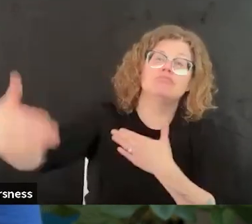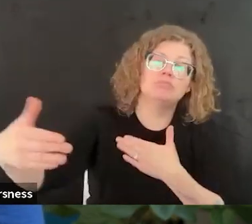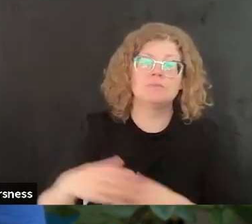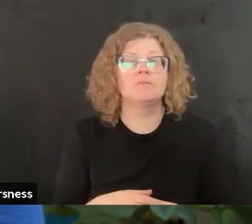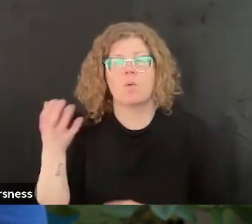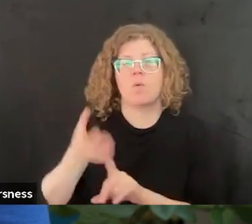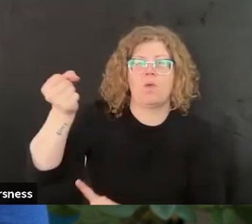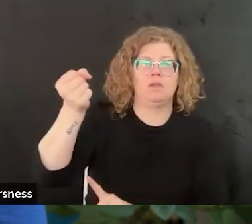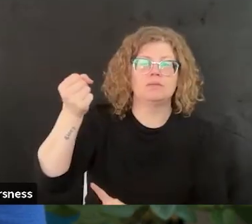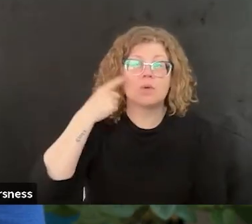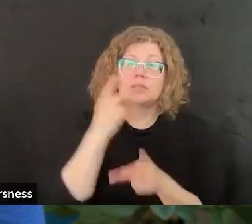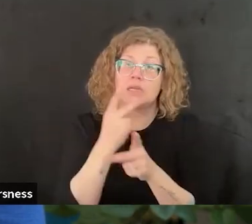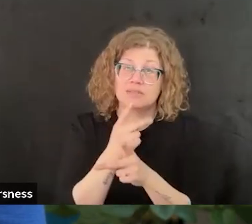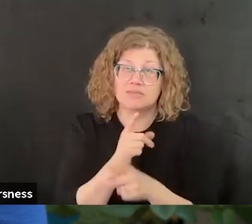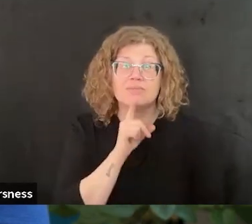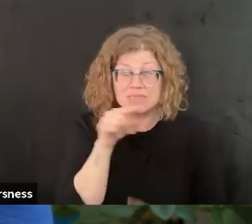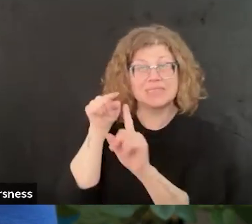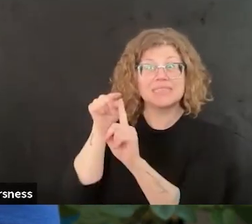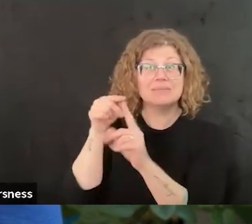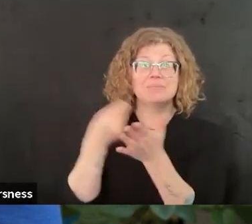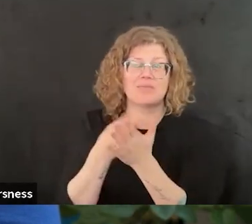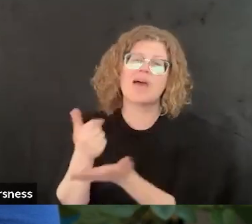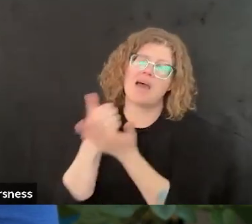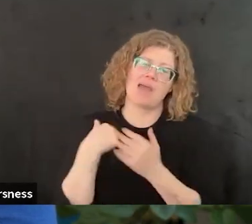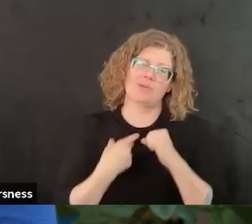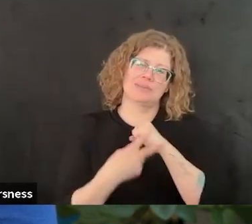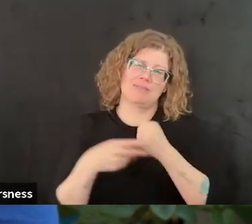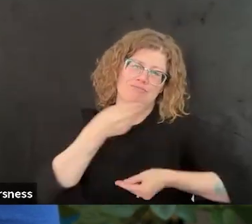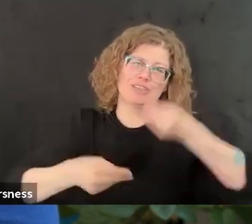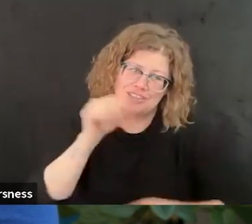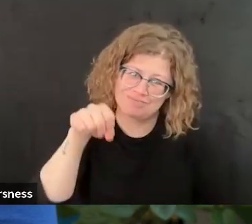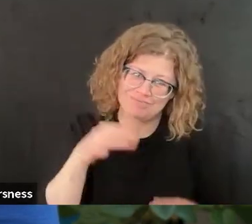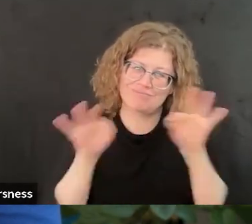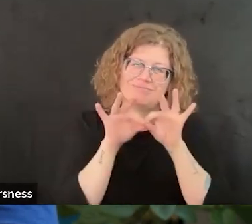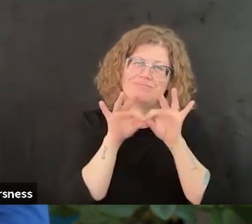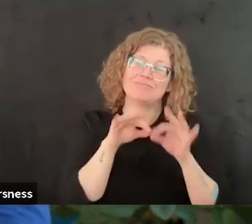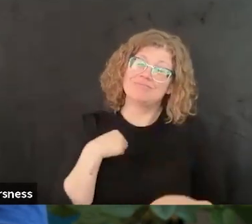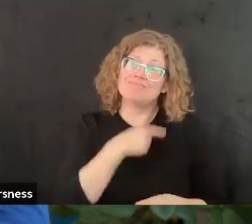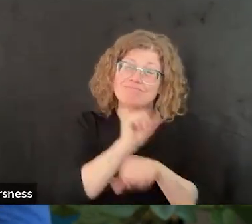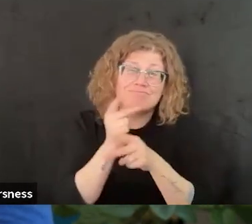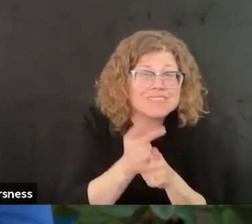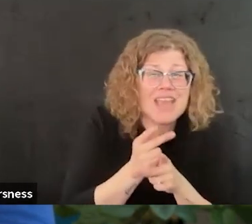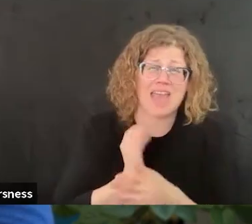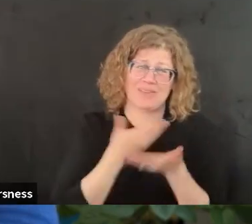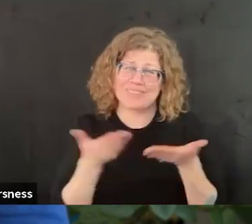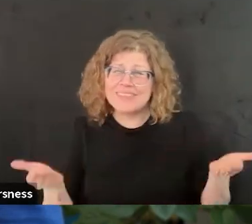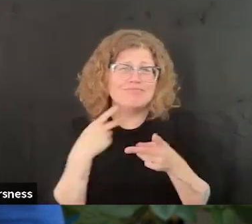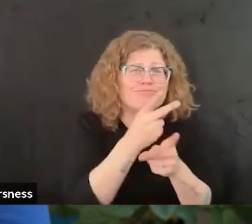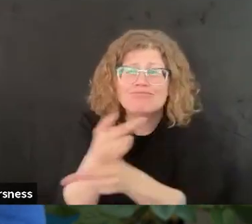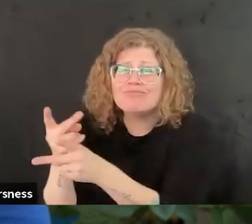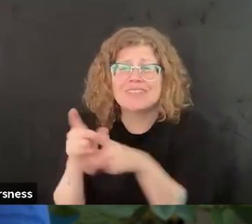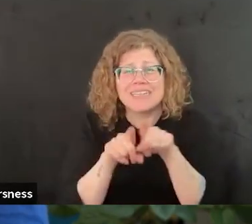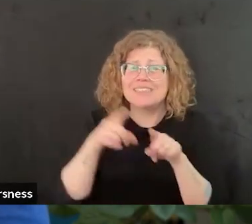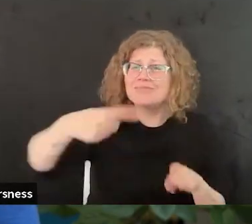through our budget cycles, then we are cost saving, looking after our assets in